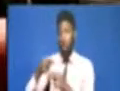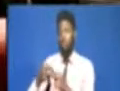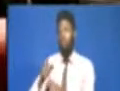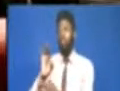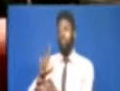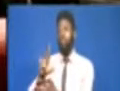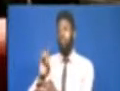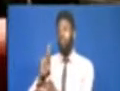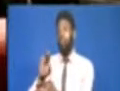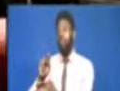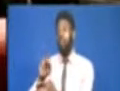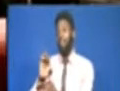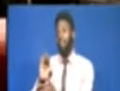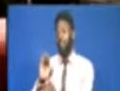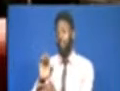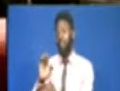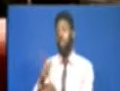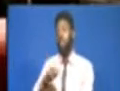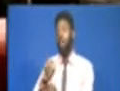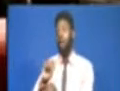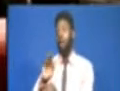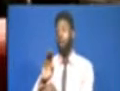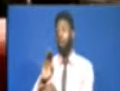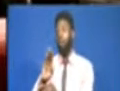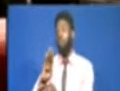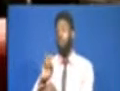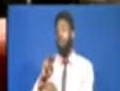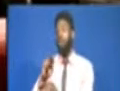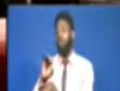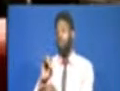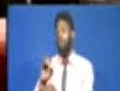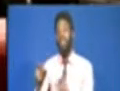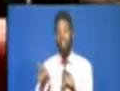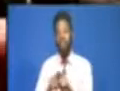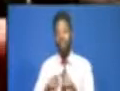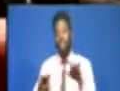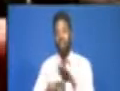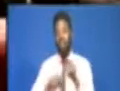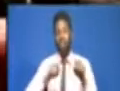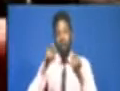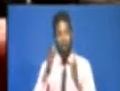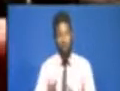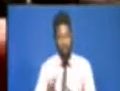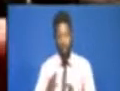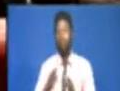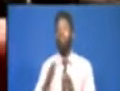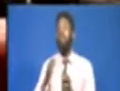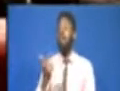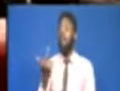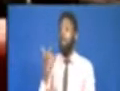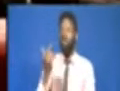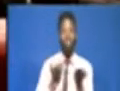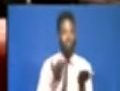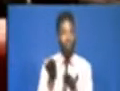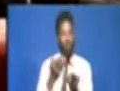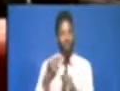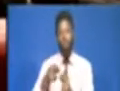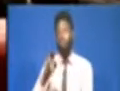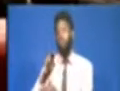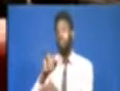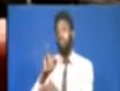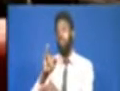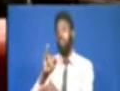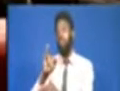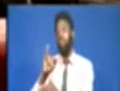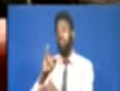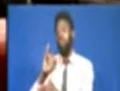Abonyo, and also the deputy director, legal services, Mr. Michael Karuru, and many